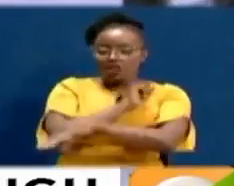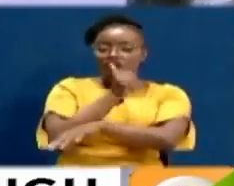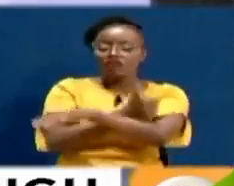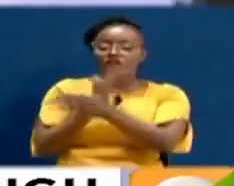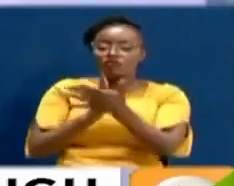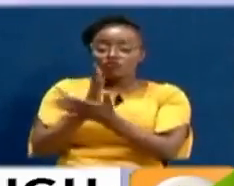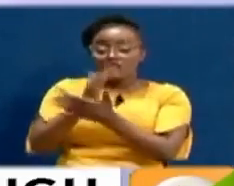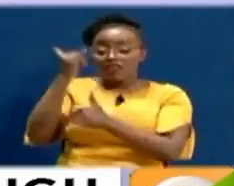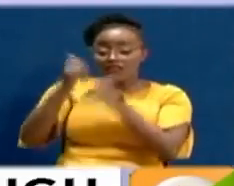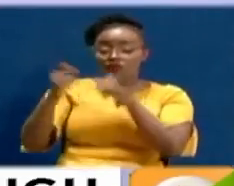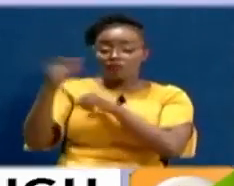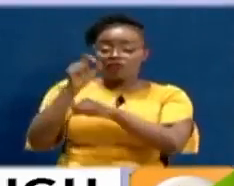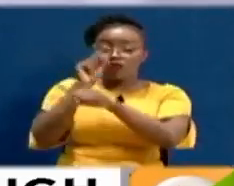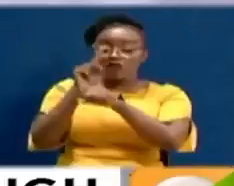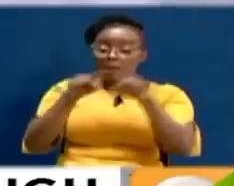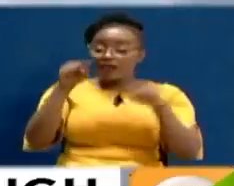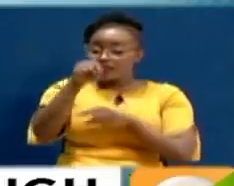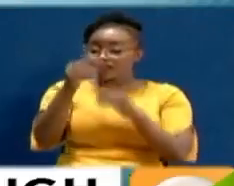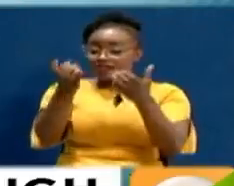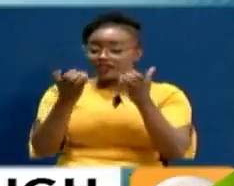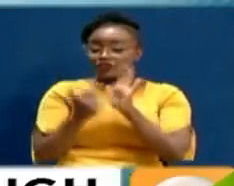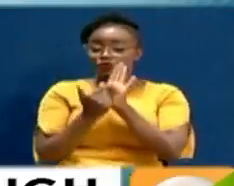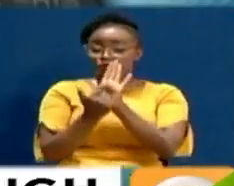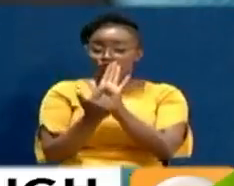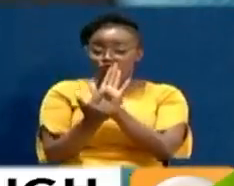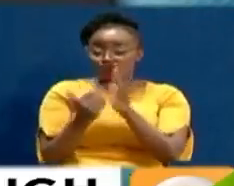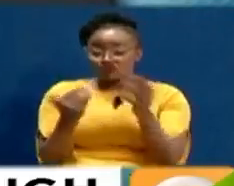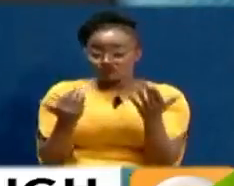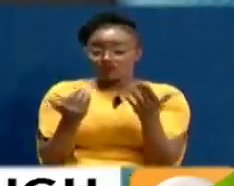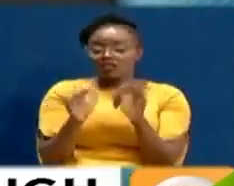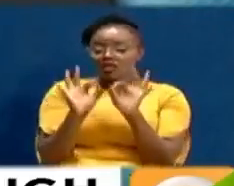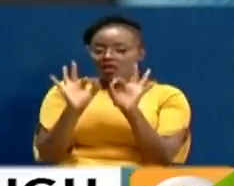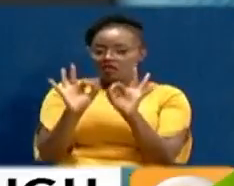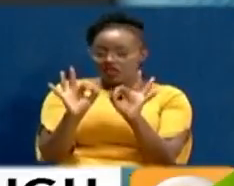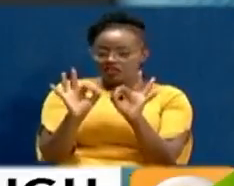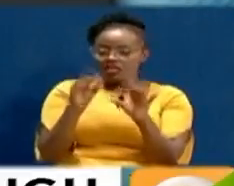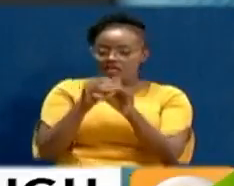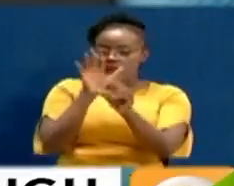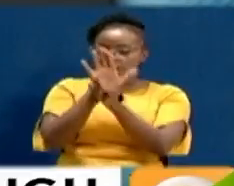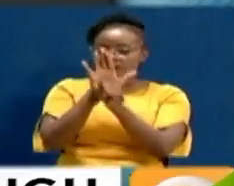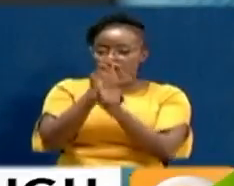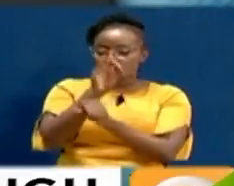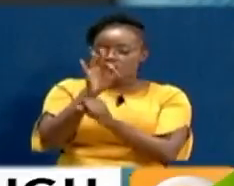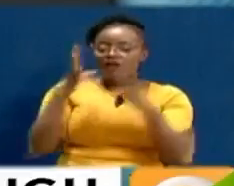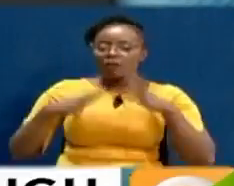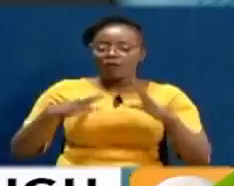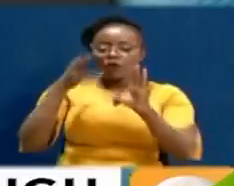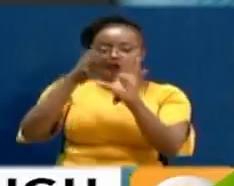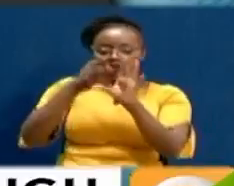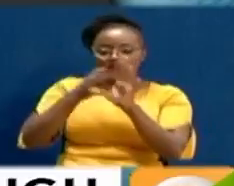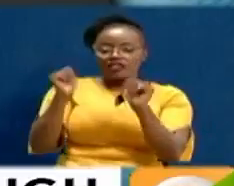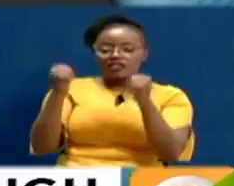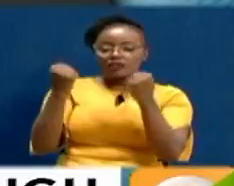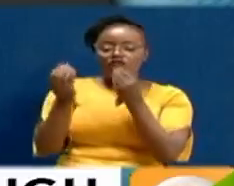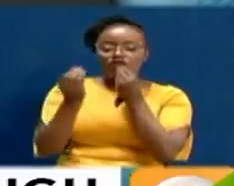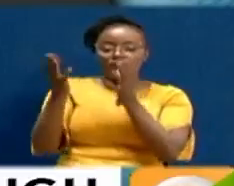by the end of November. But for this, they need to show, and I quote, "efficacy in the majority of participants, safety